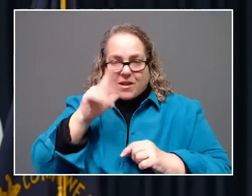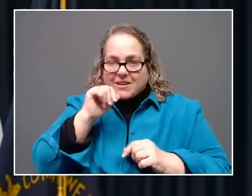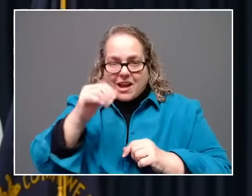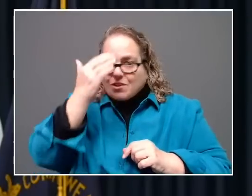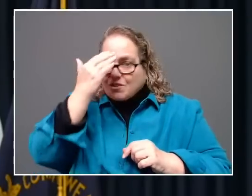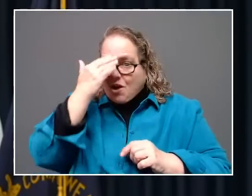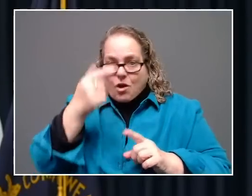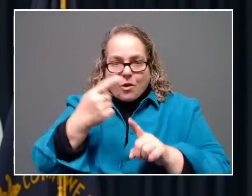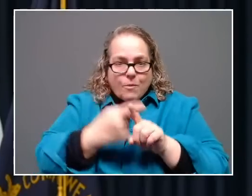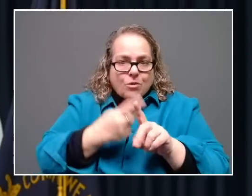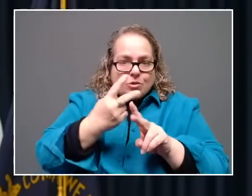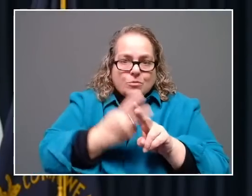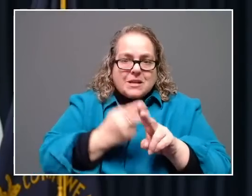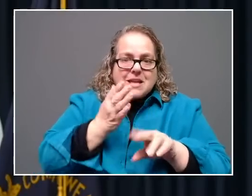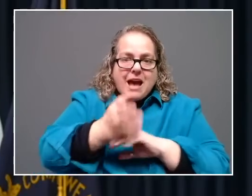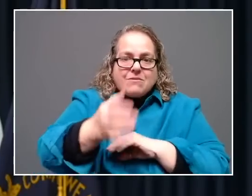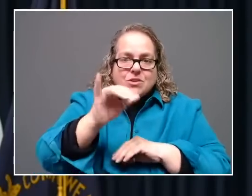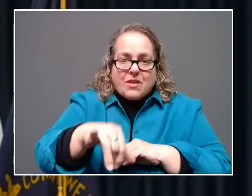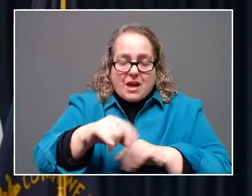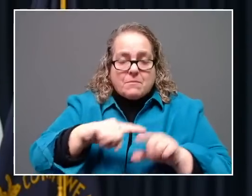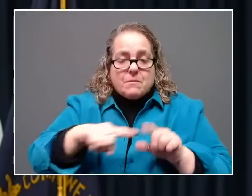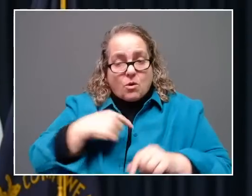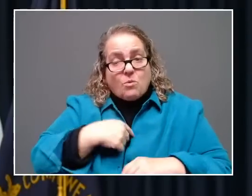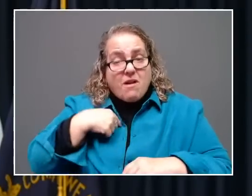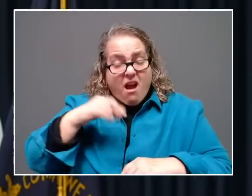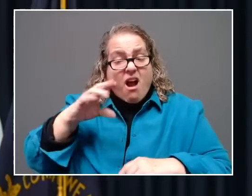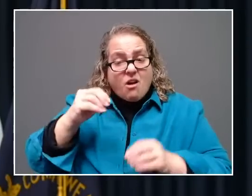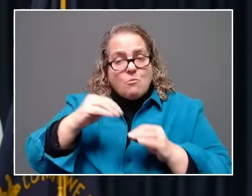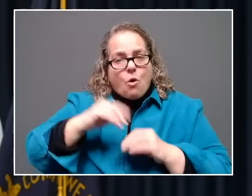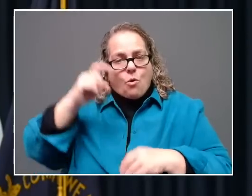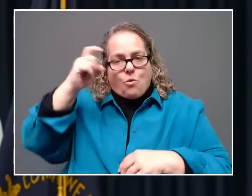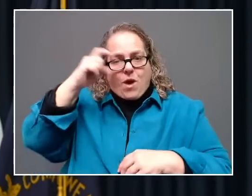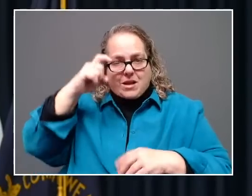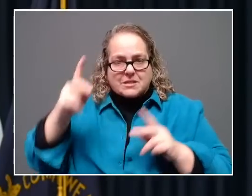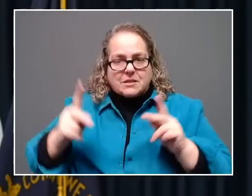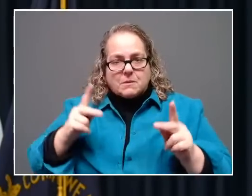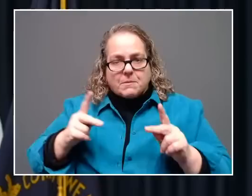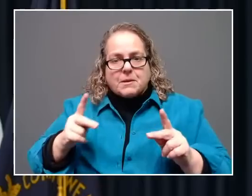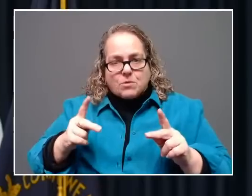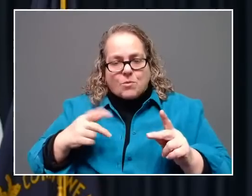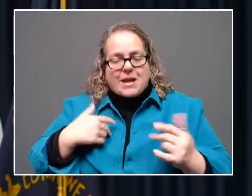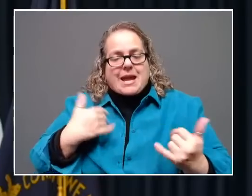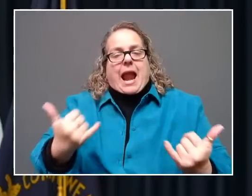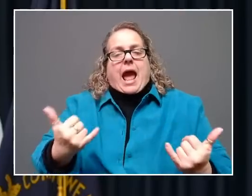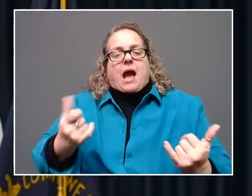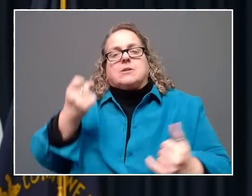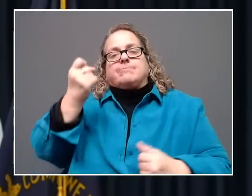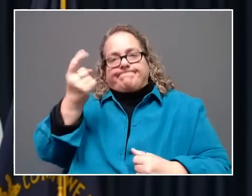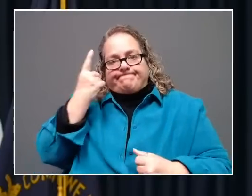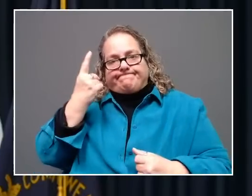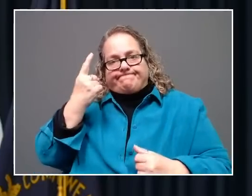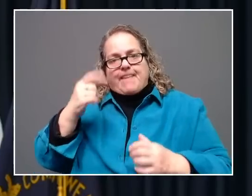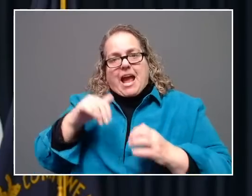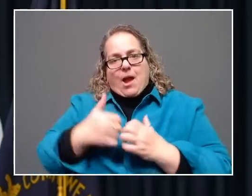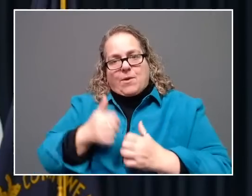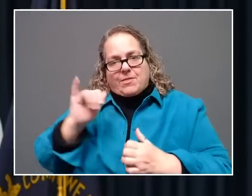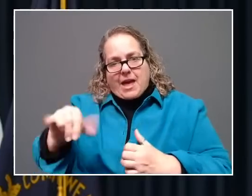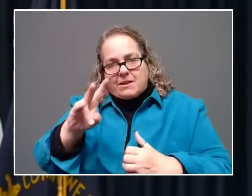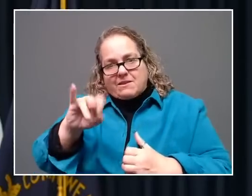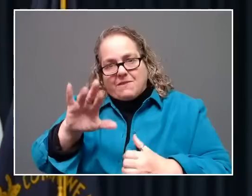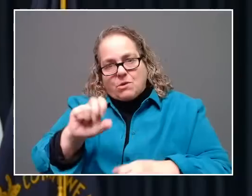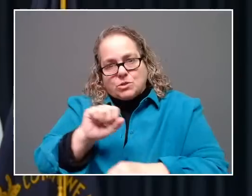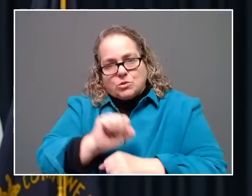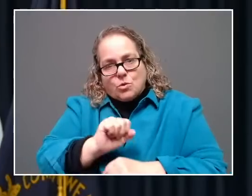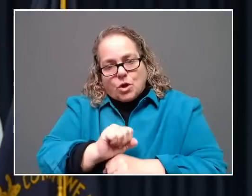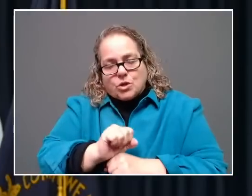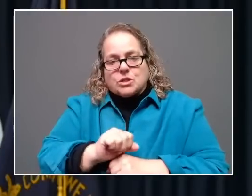not just than when we started this, but where we were a year ago. We know so much more about the virus, how to fight the virus.